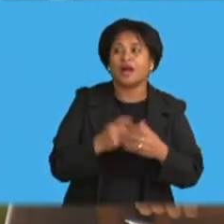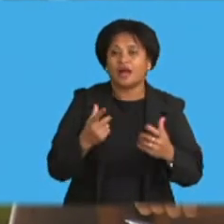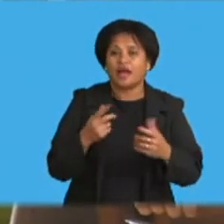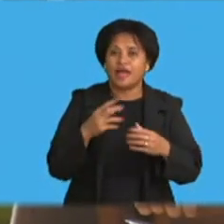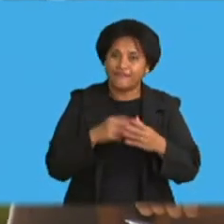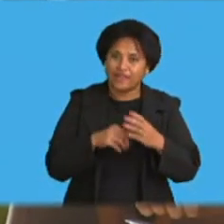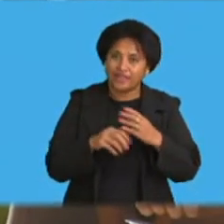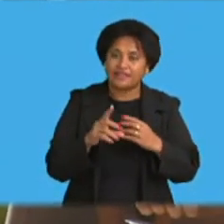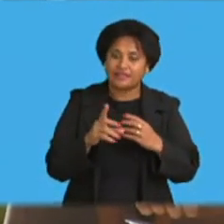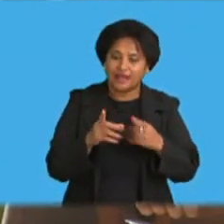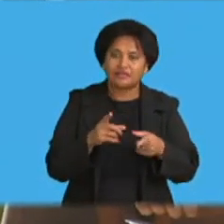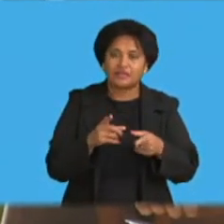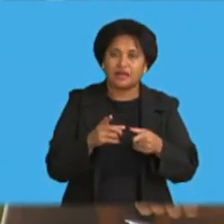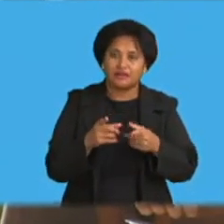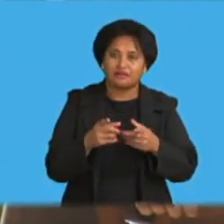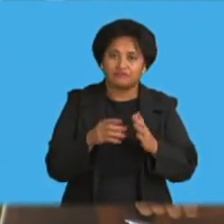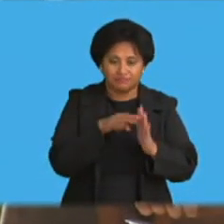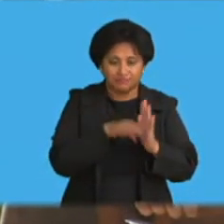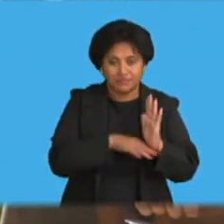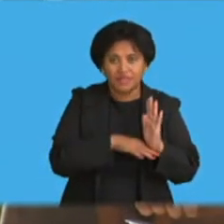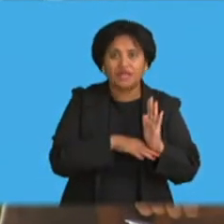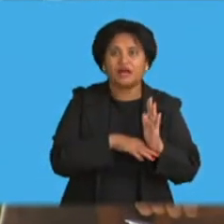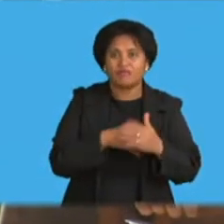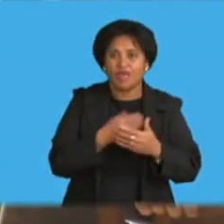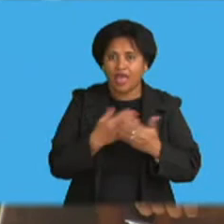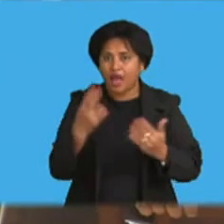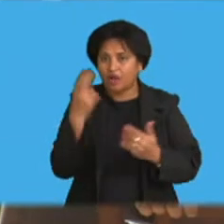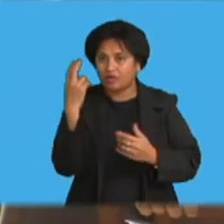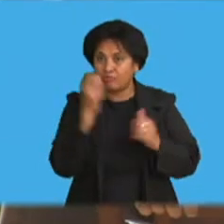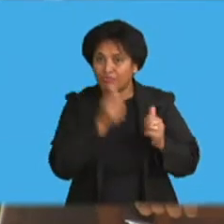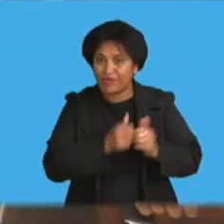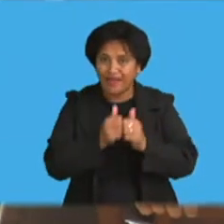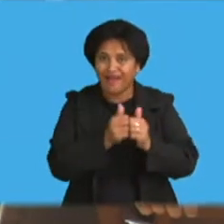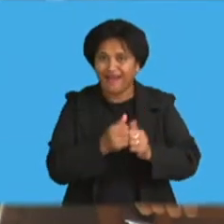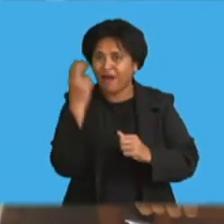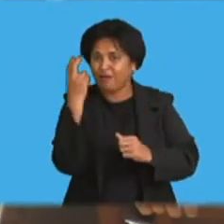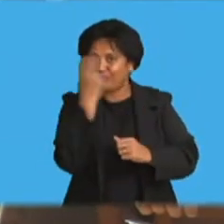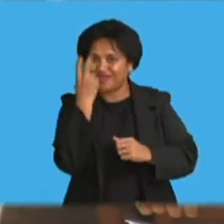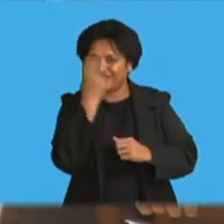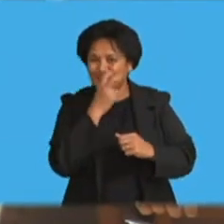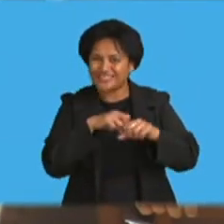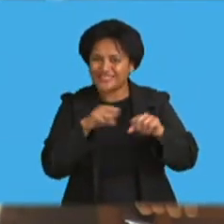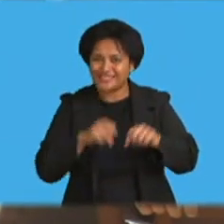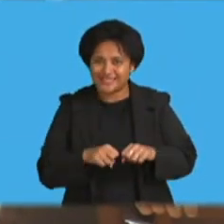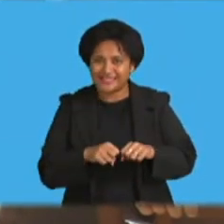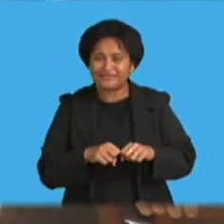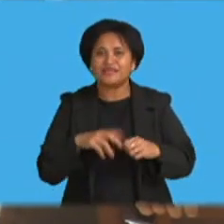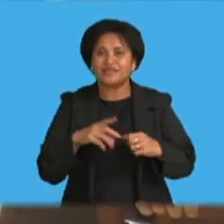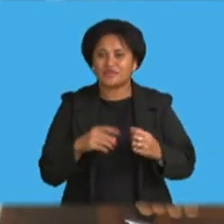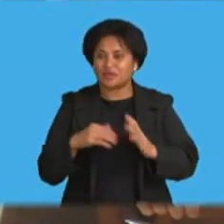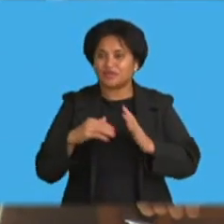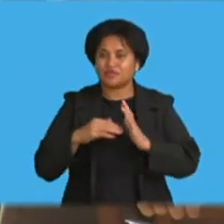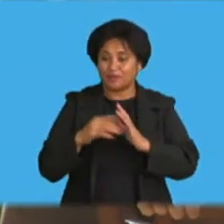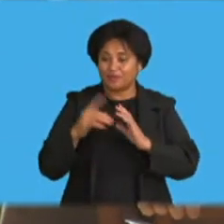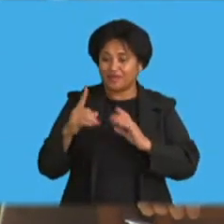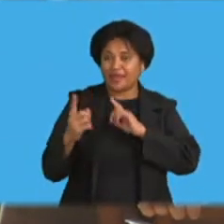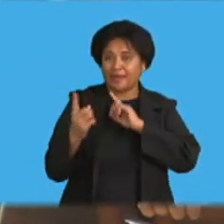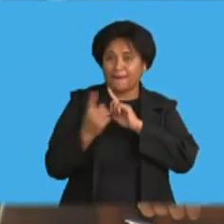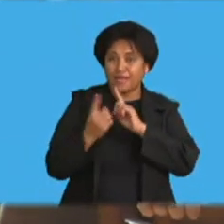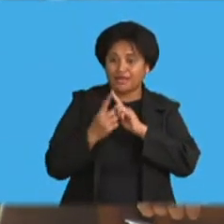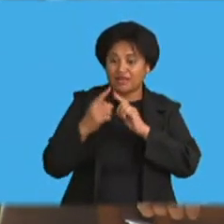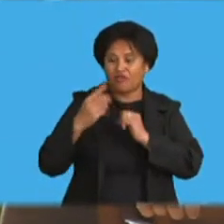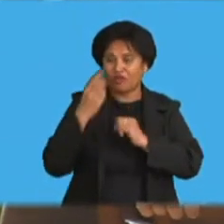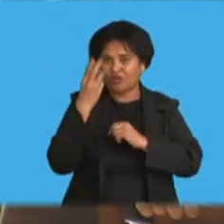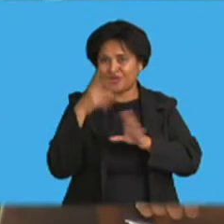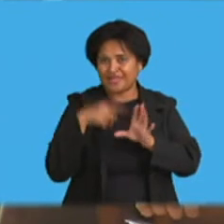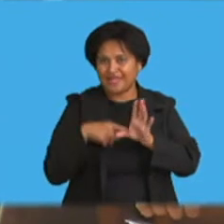is actually implemented through a peer monitoring system. We are happy to declare that Fiji has been asked to chair the EMAG through the next 3